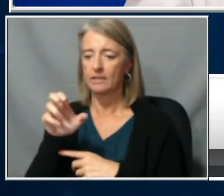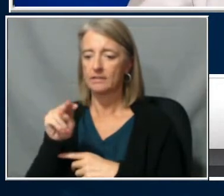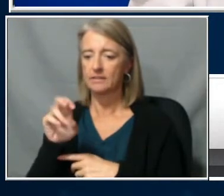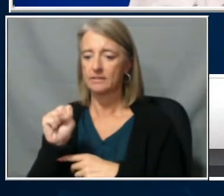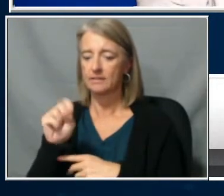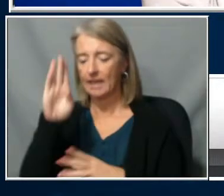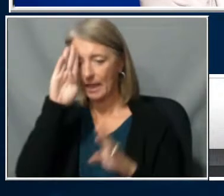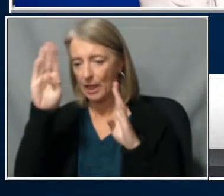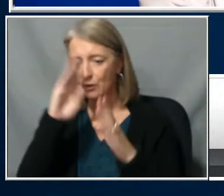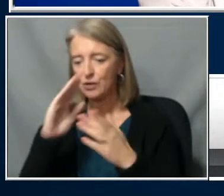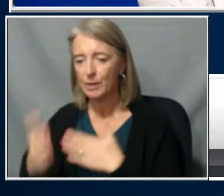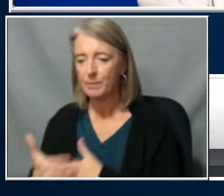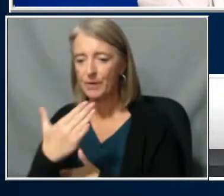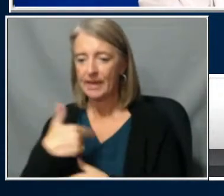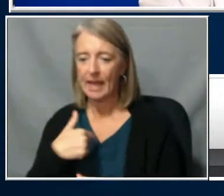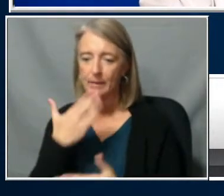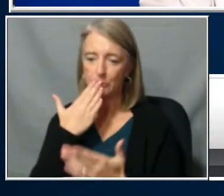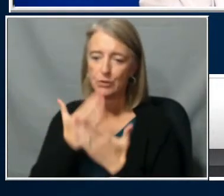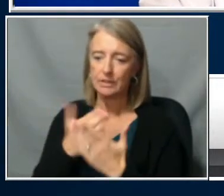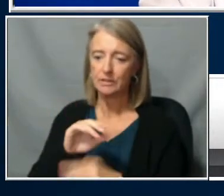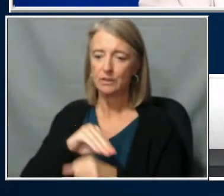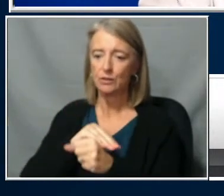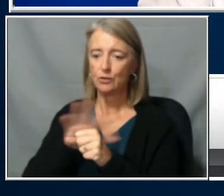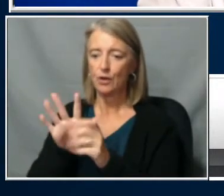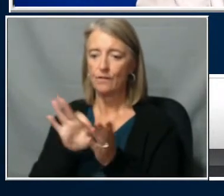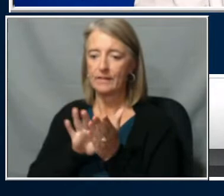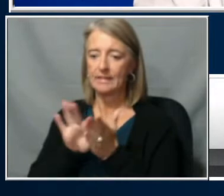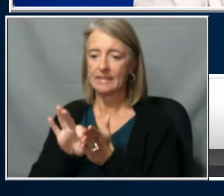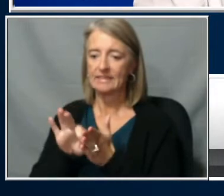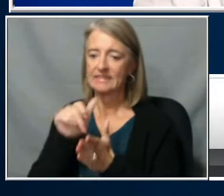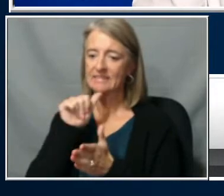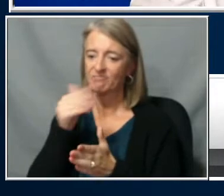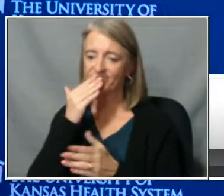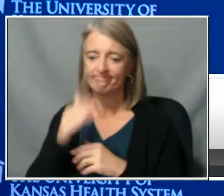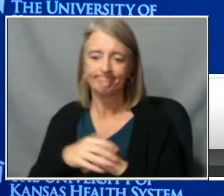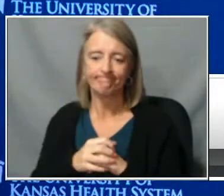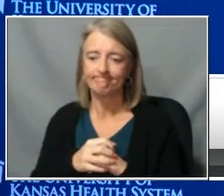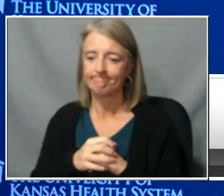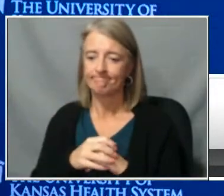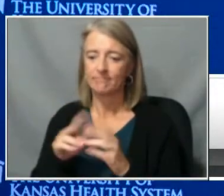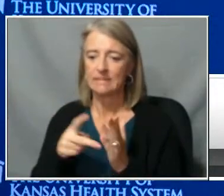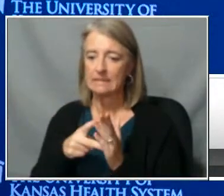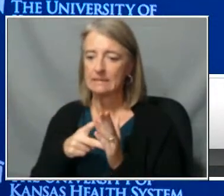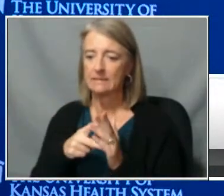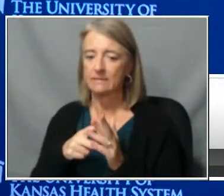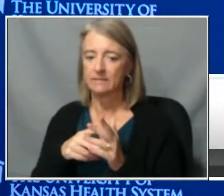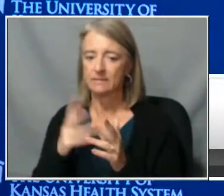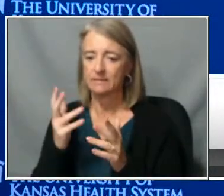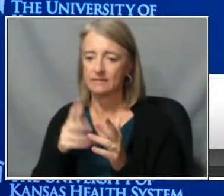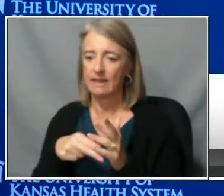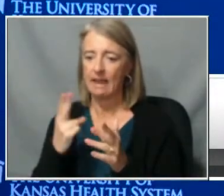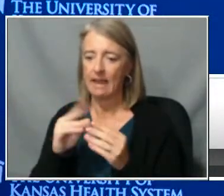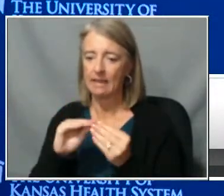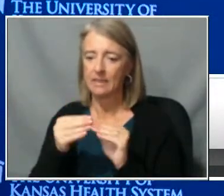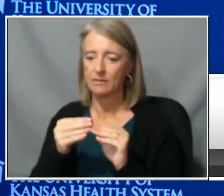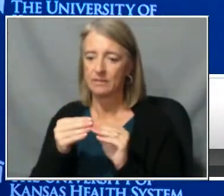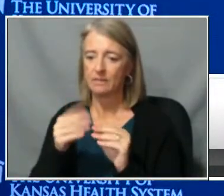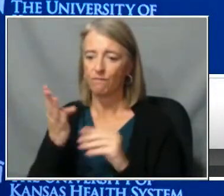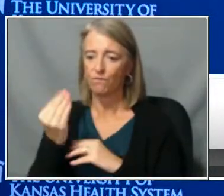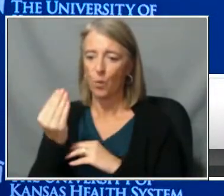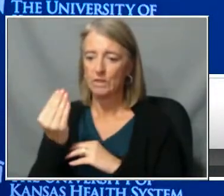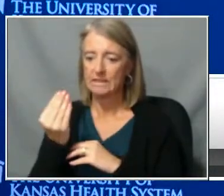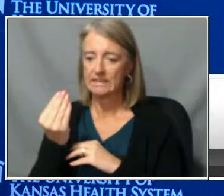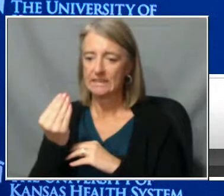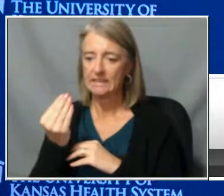Good morning. Doing good. The COVID count was not so good. We had double digits this week, I think up to 14,